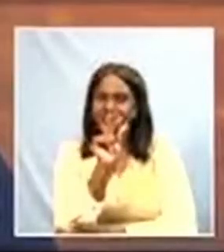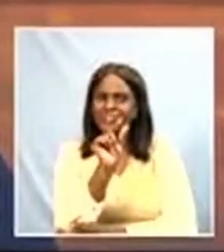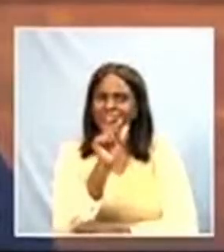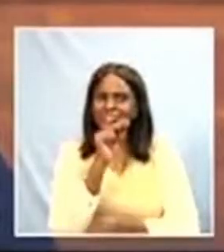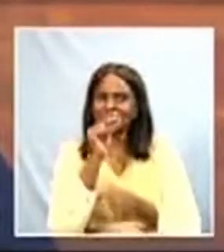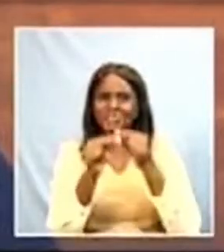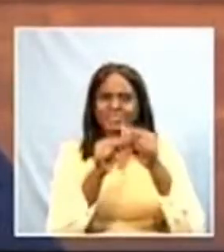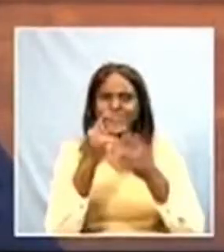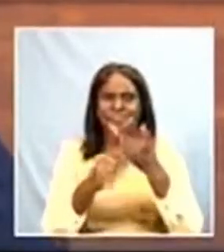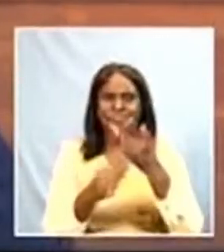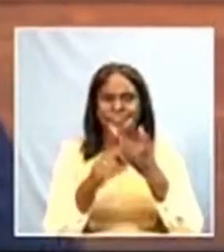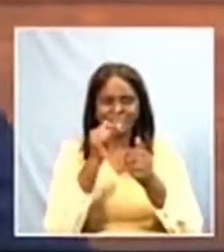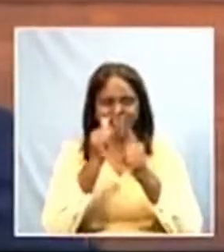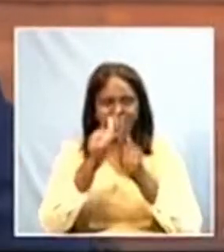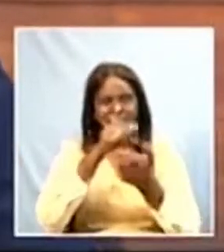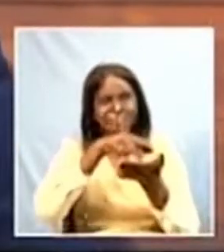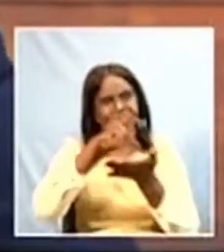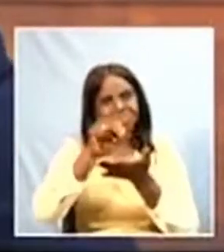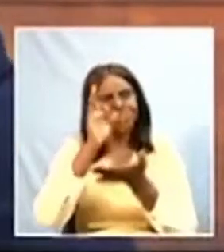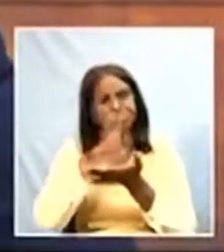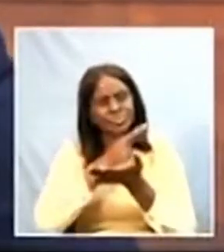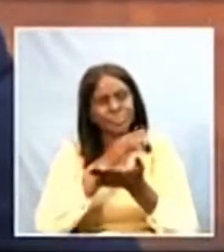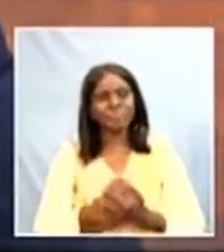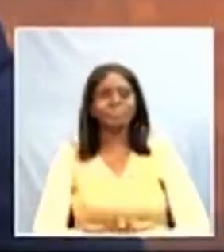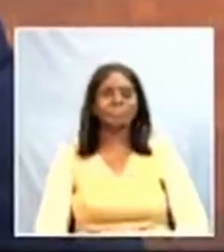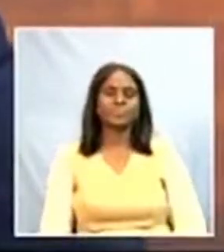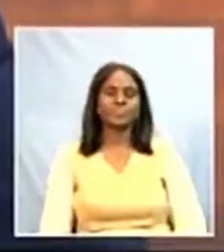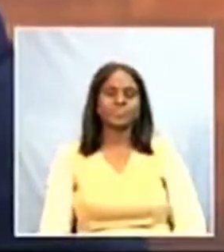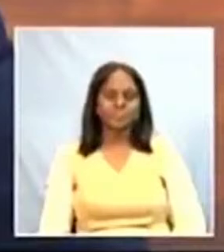what do you mean? Because you paid.